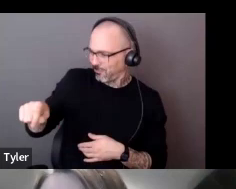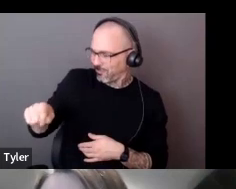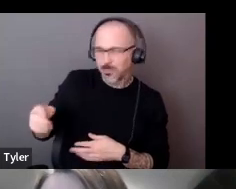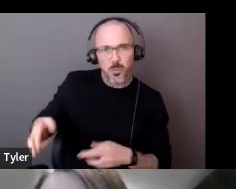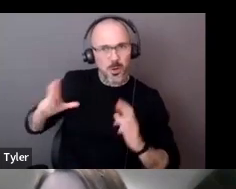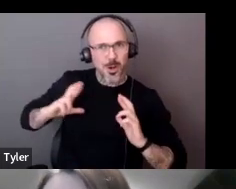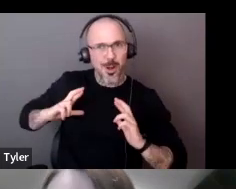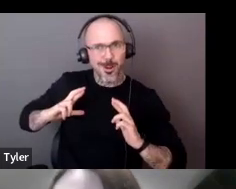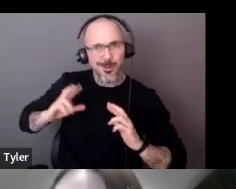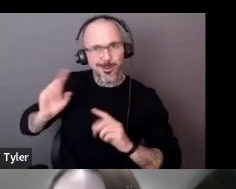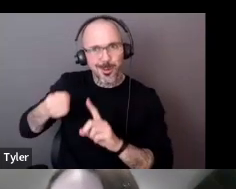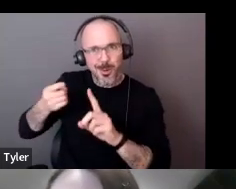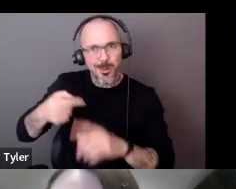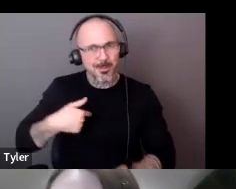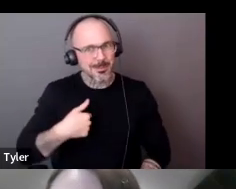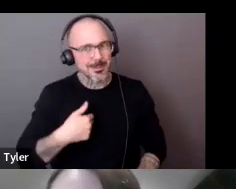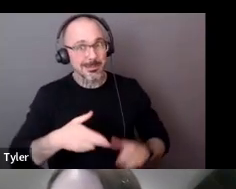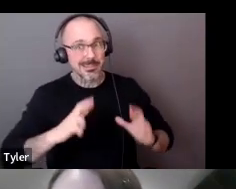orbit.